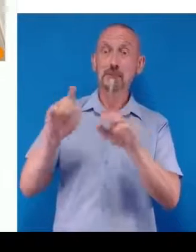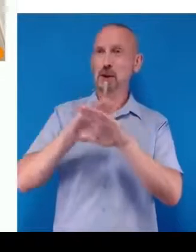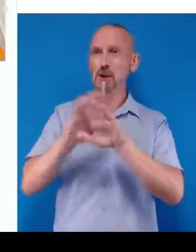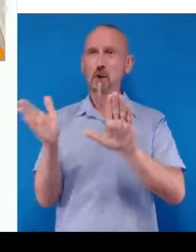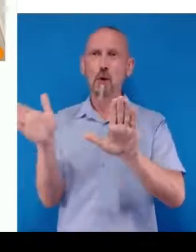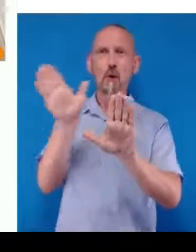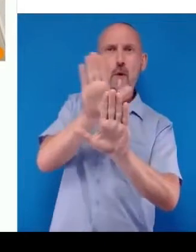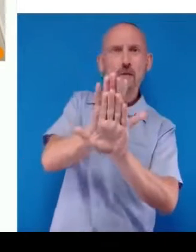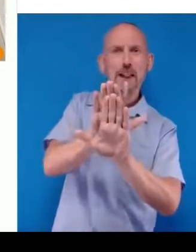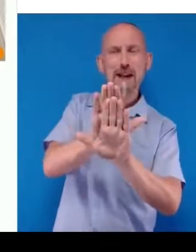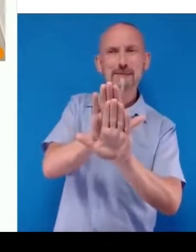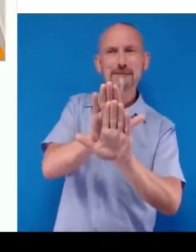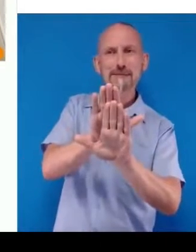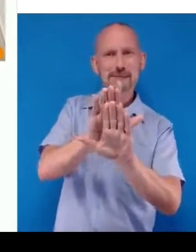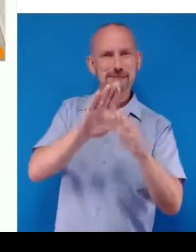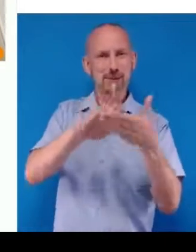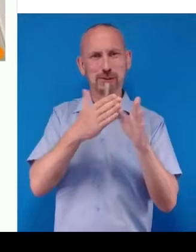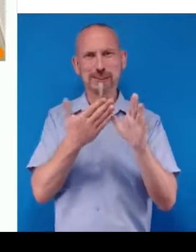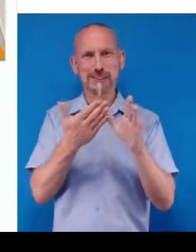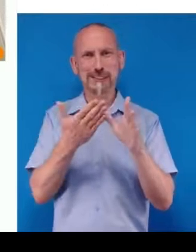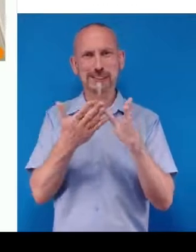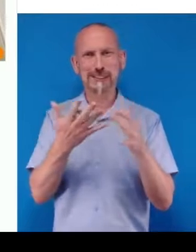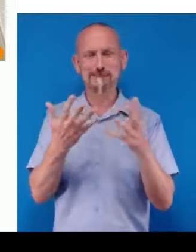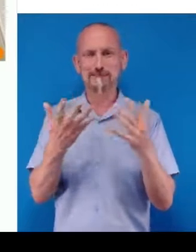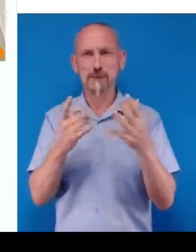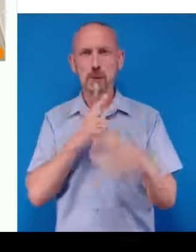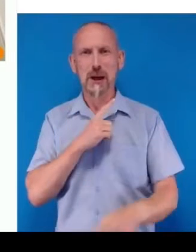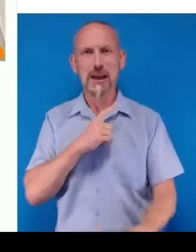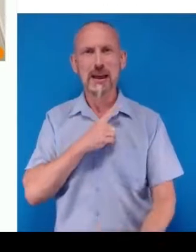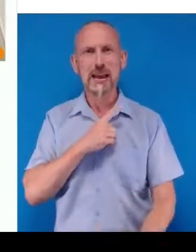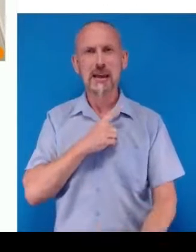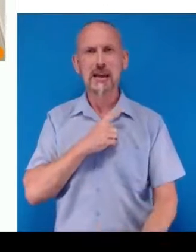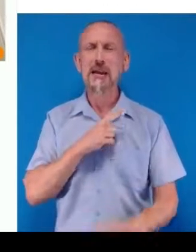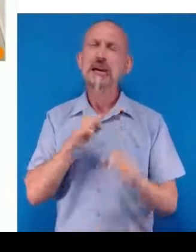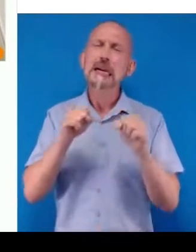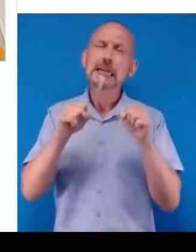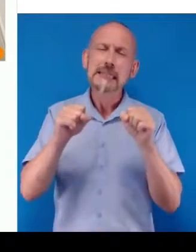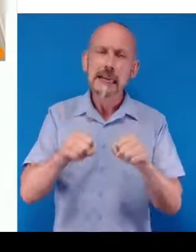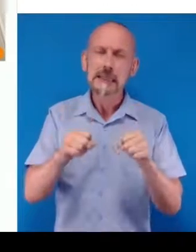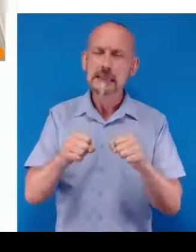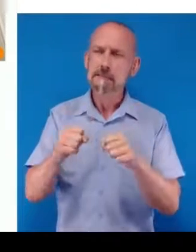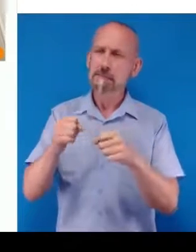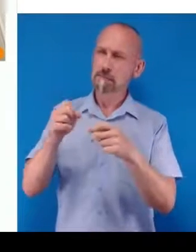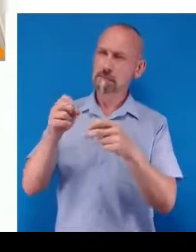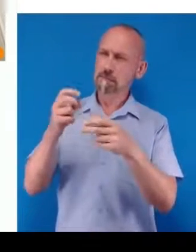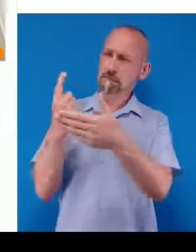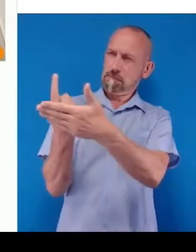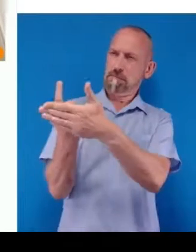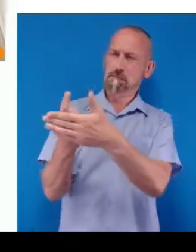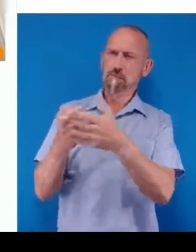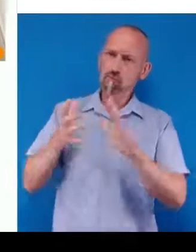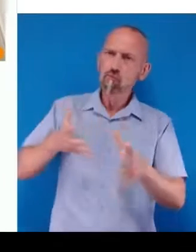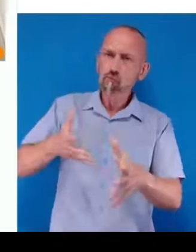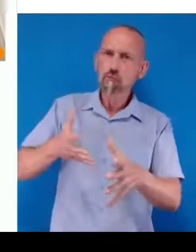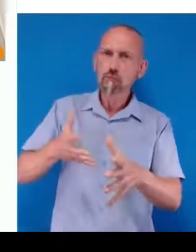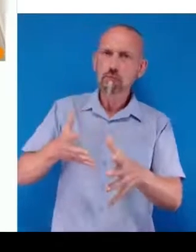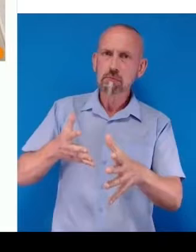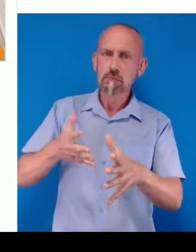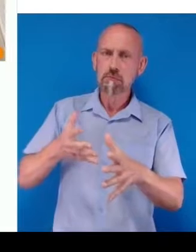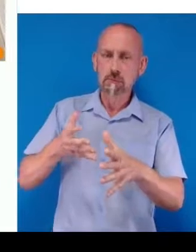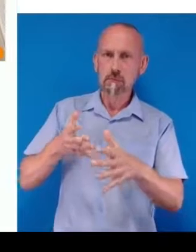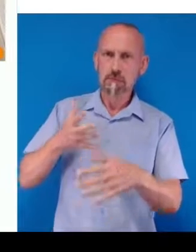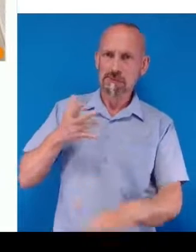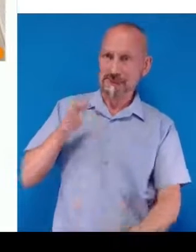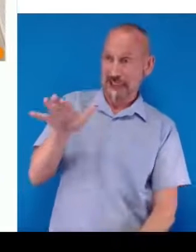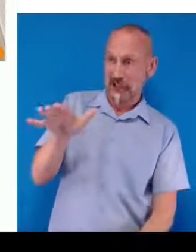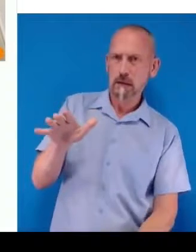because I think that, you know, yes, signers are there for a purpose, but for the people that don't need them, when you